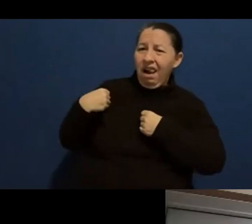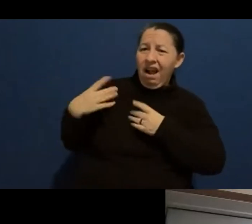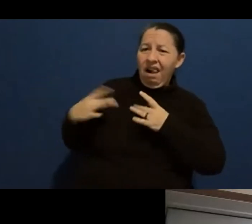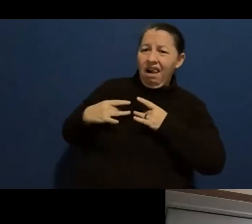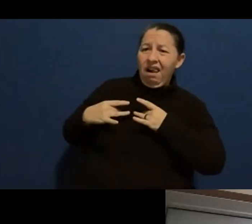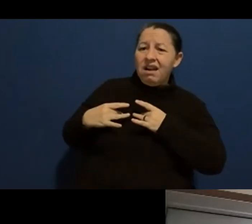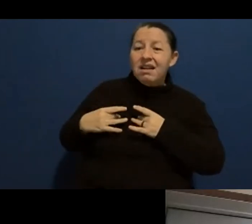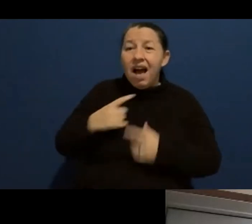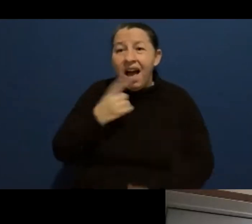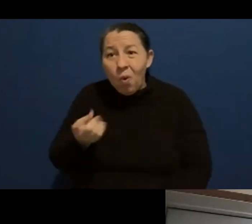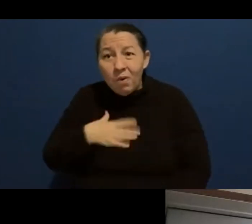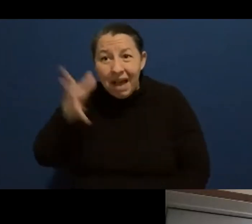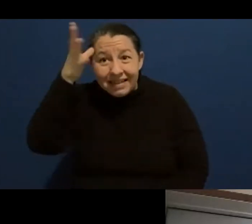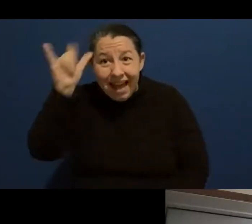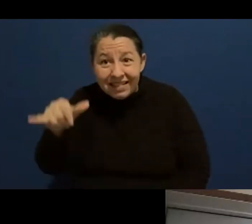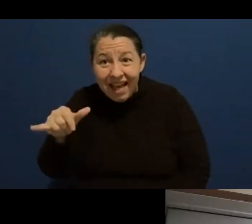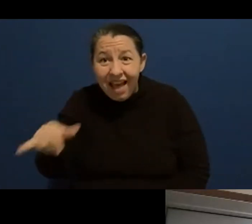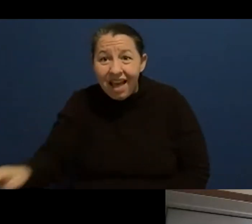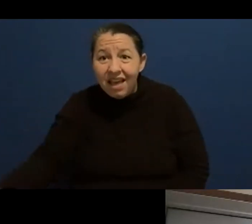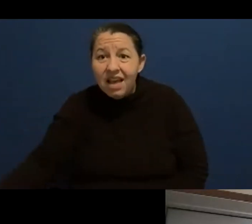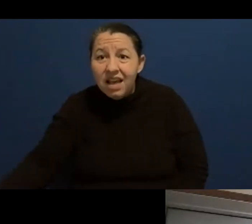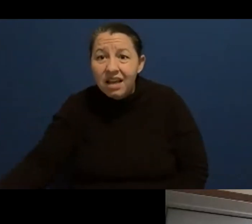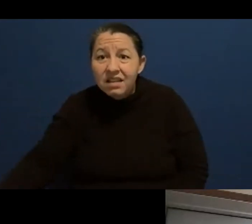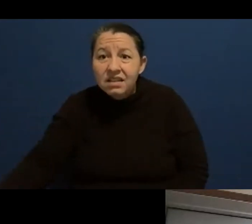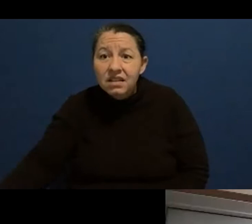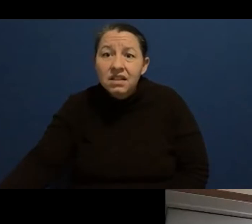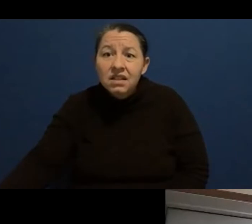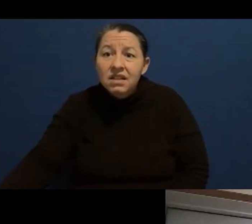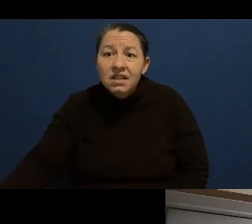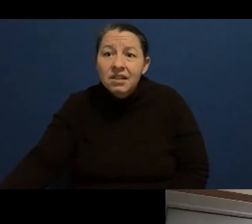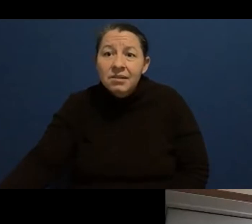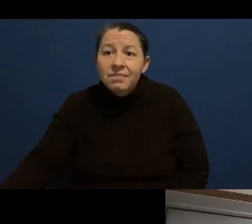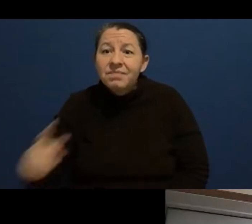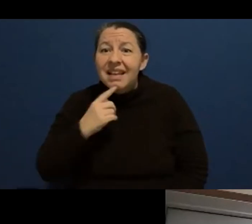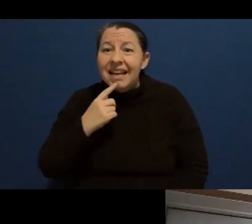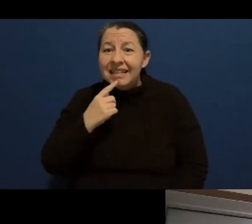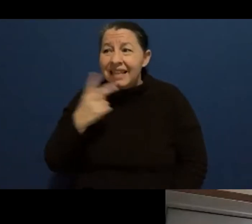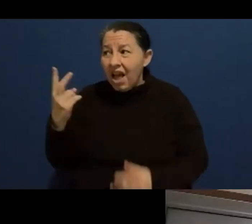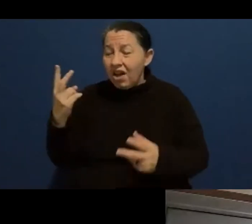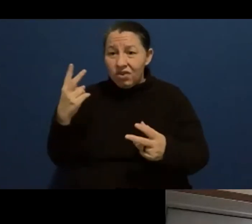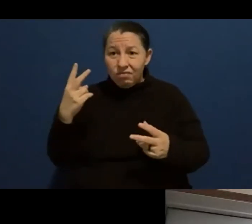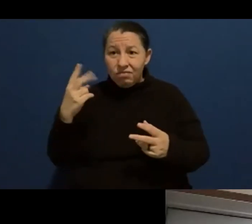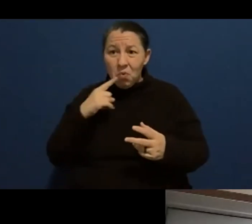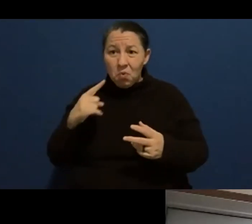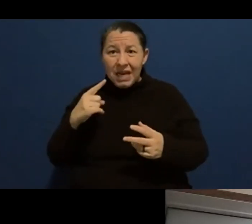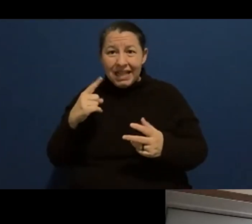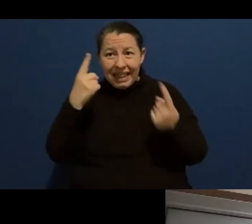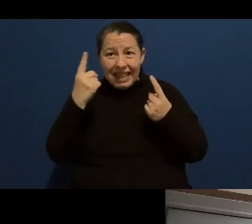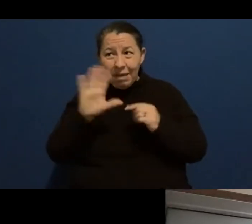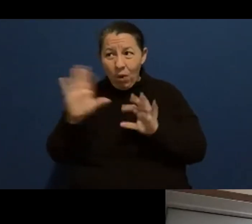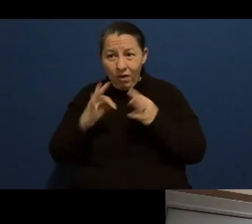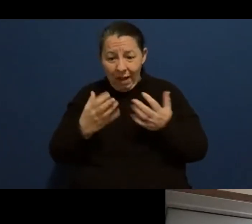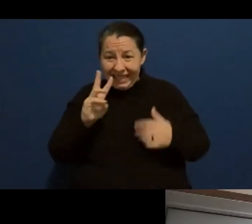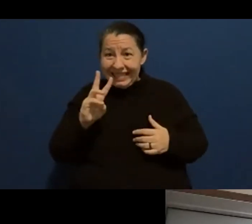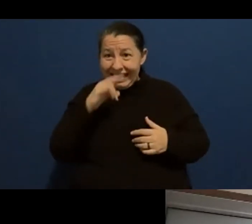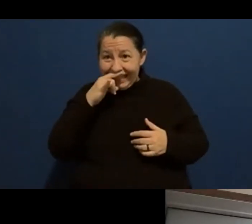that. And I told him too, I said, look at us, you have 6 kids who are off trying